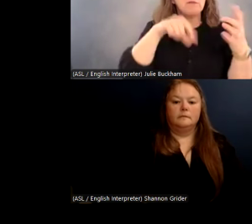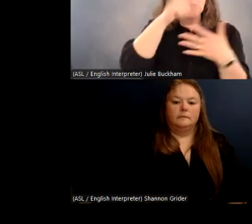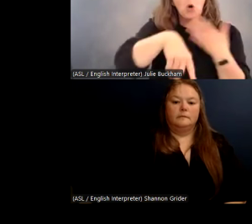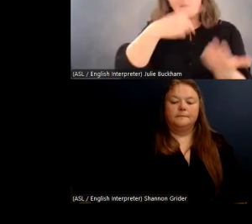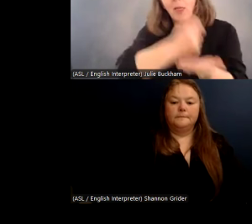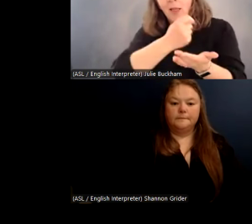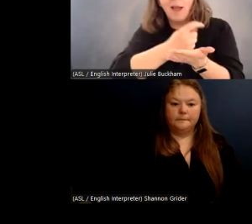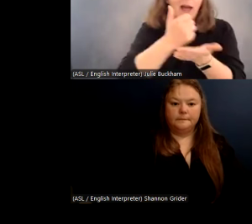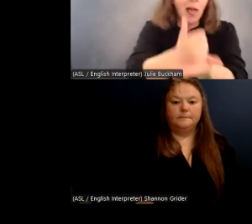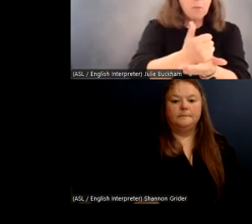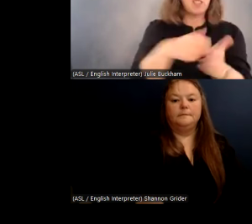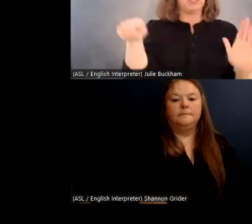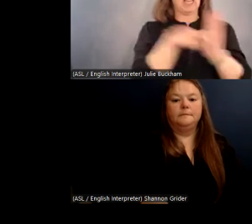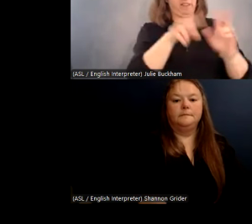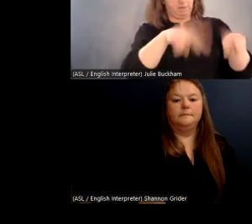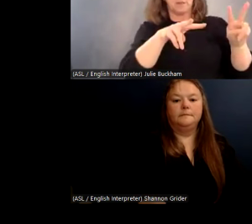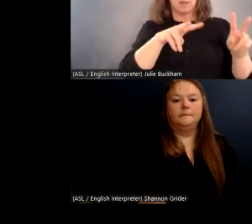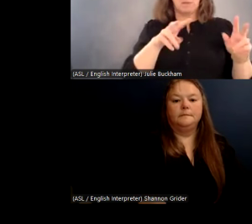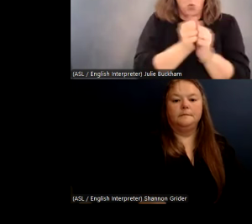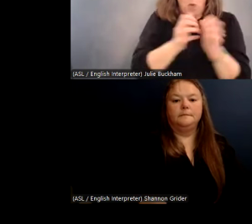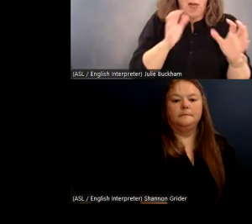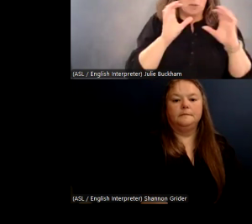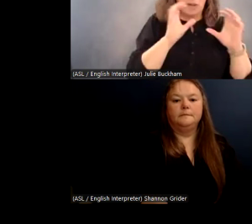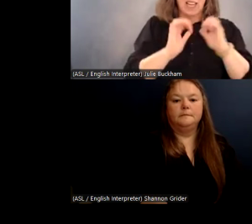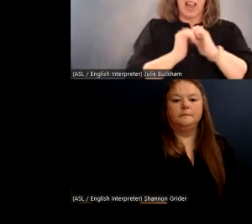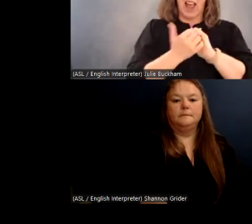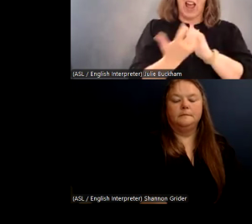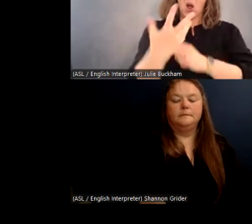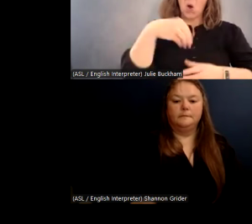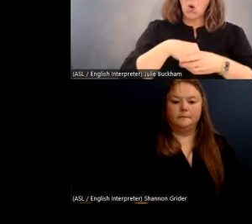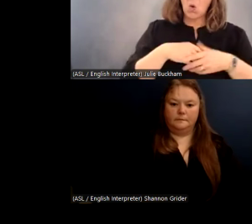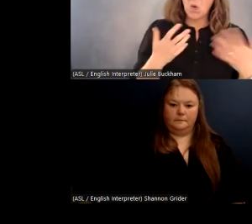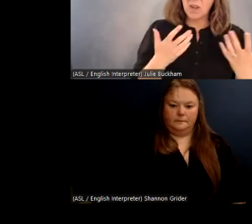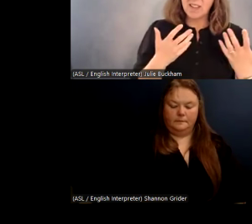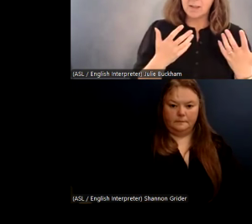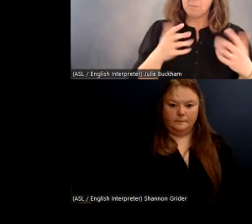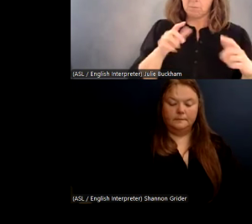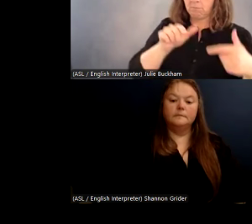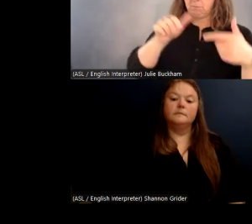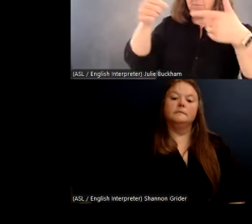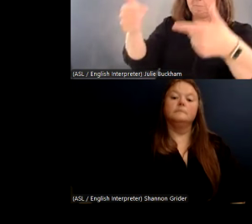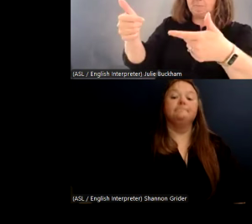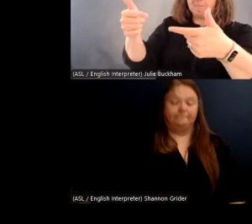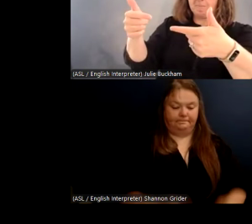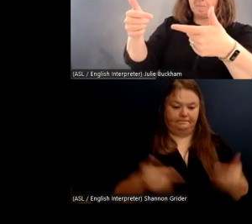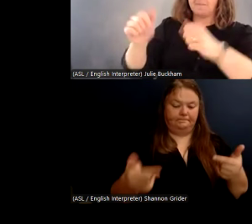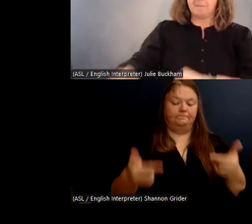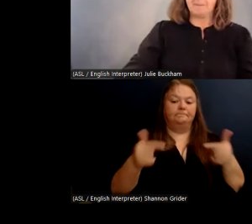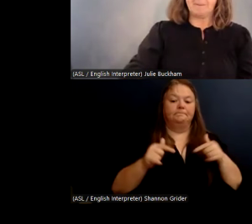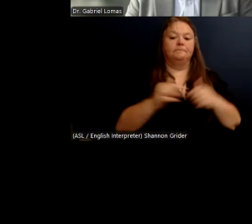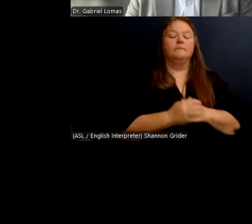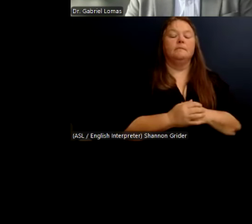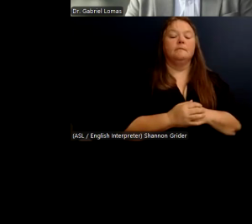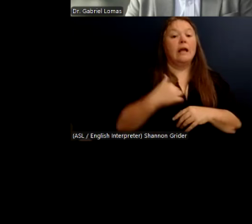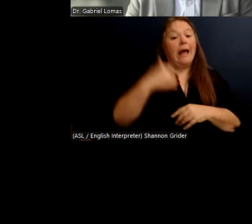how can you participate if communication isn't provided? I know one individual who participated in a faith-based program for